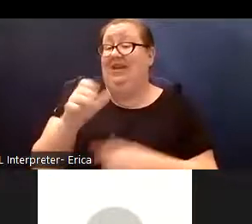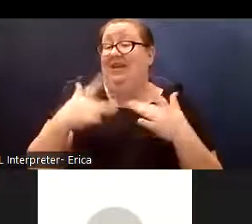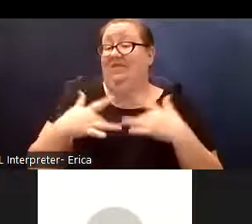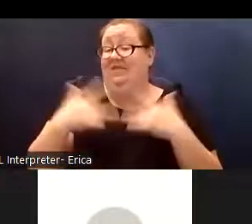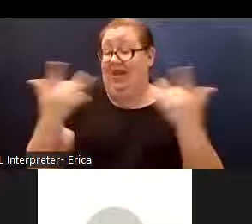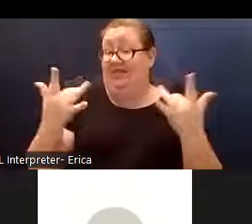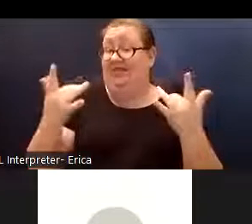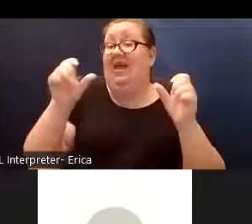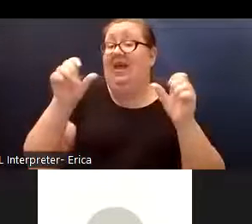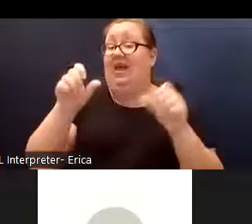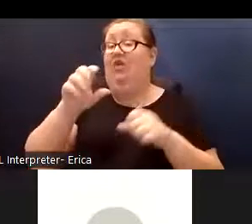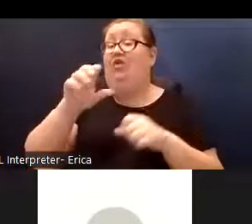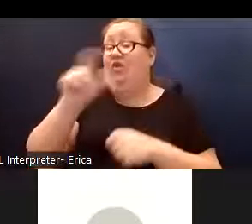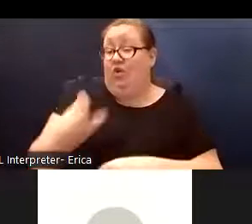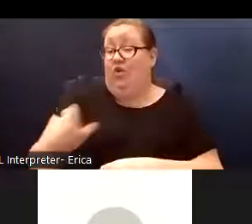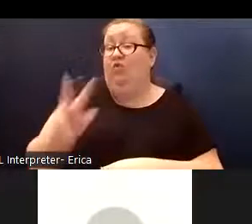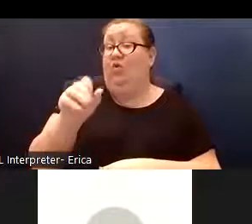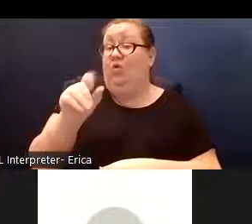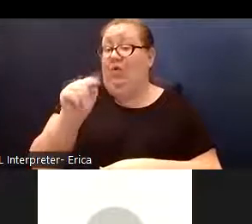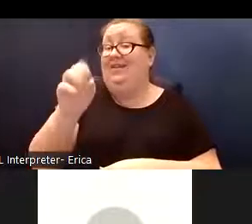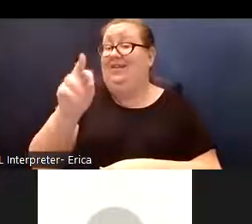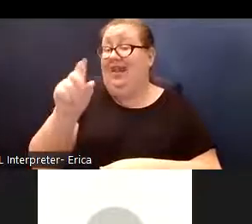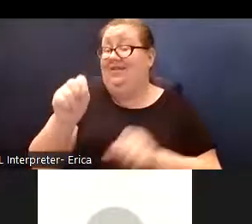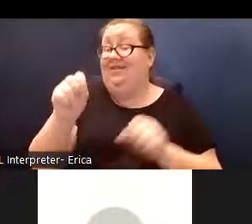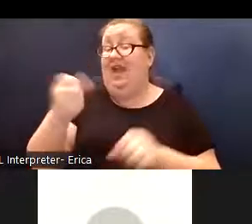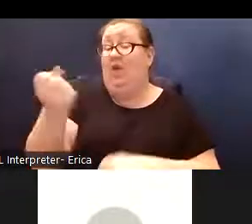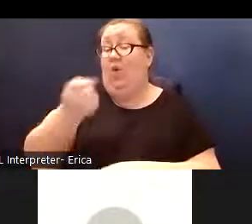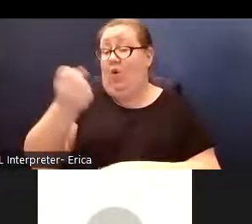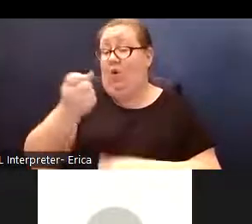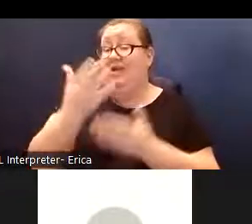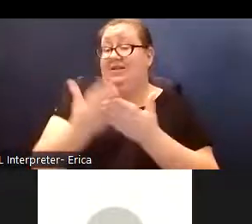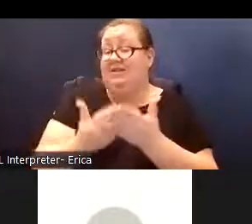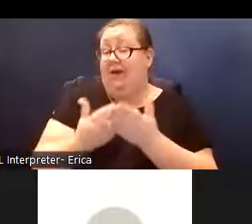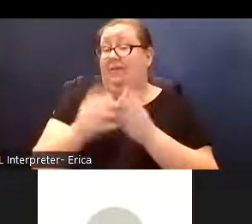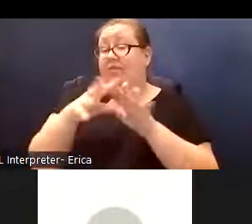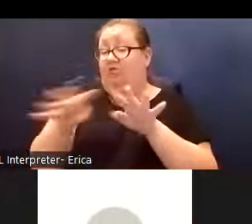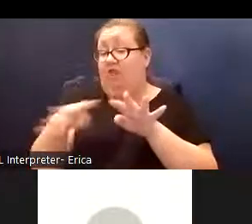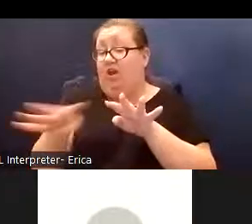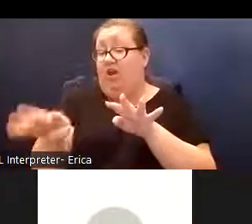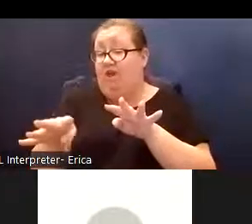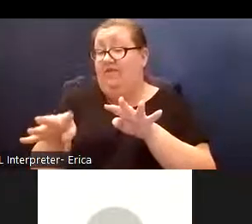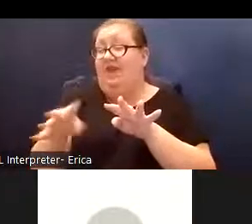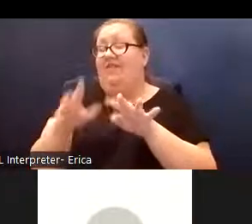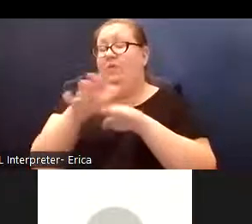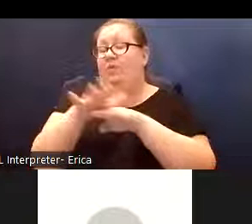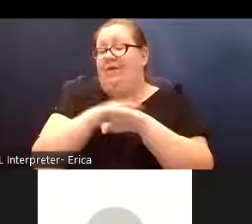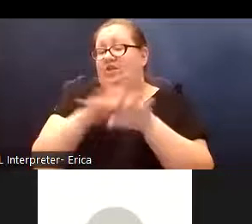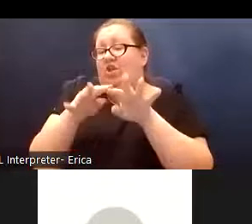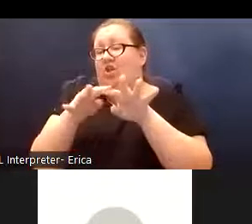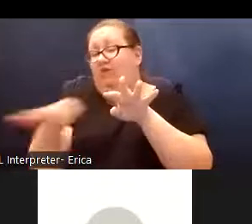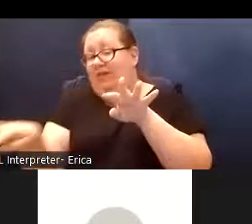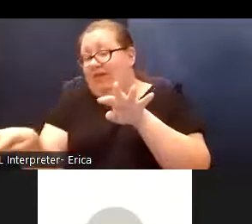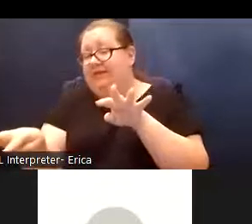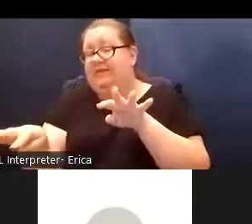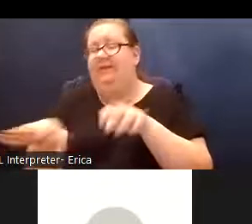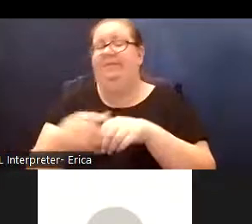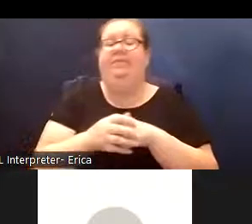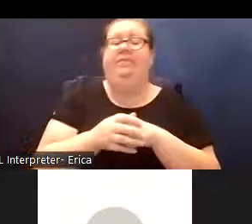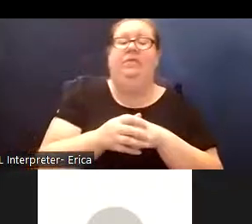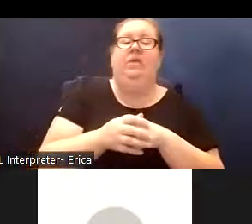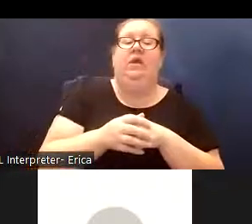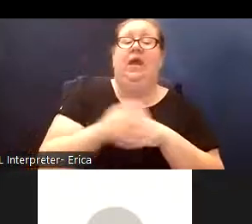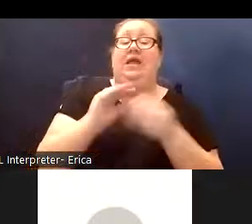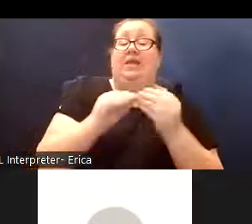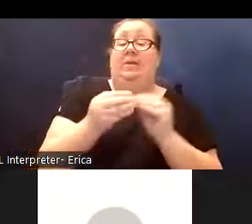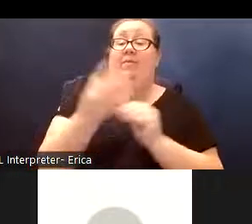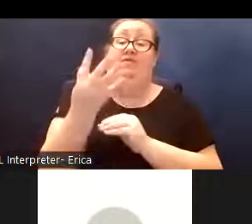of the runoff within its system that gets slowly released out into the local waterways. In number 4, we'd look at something